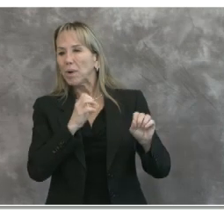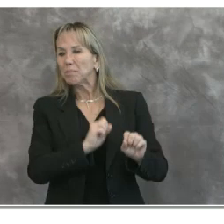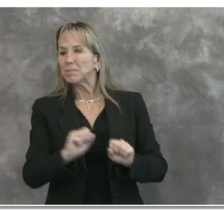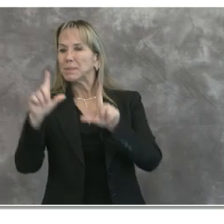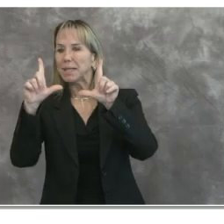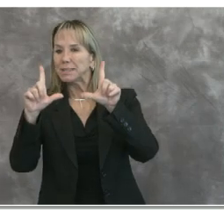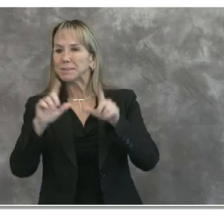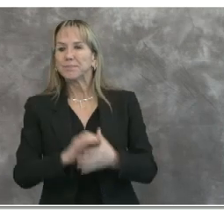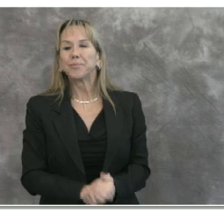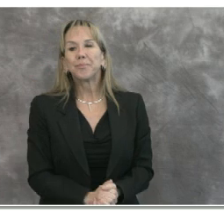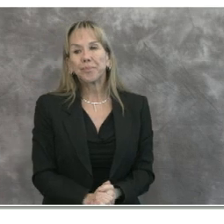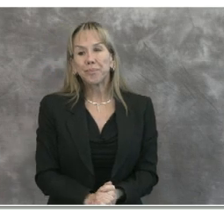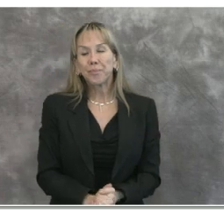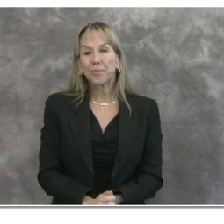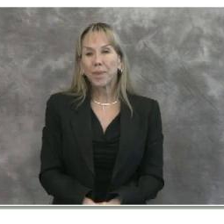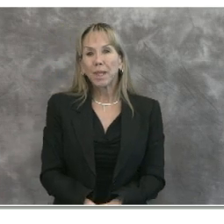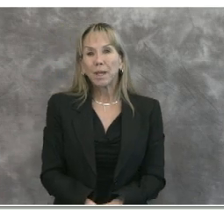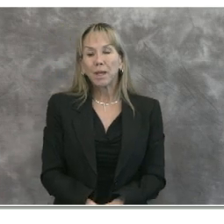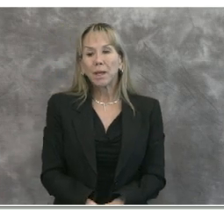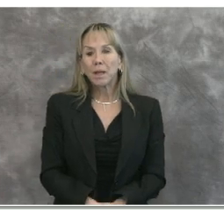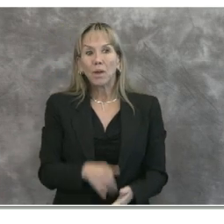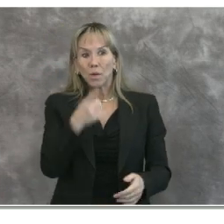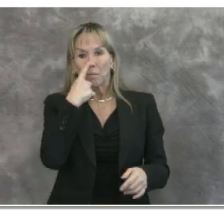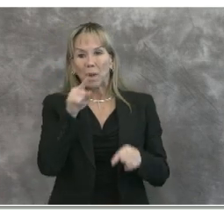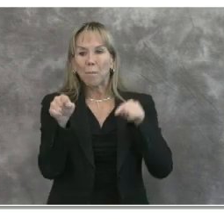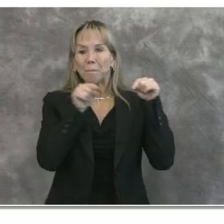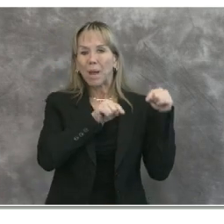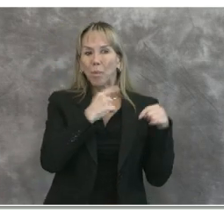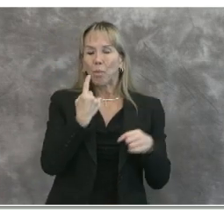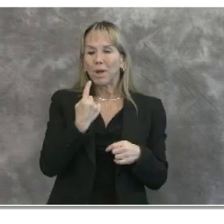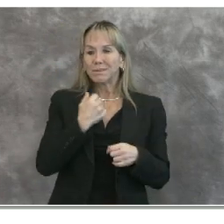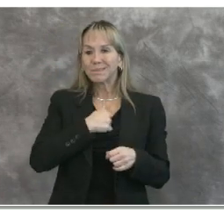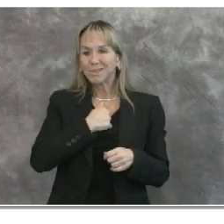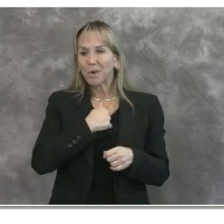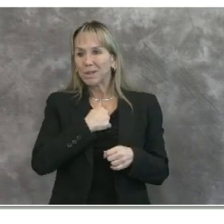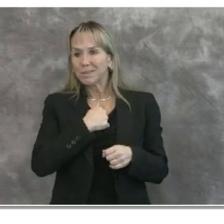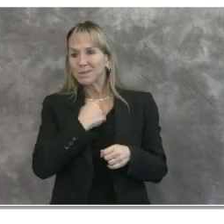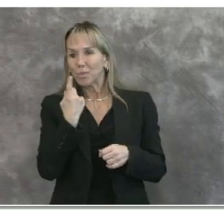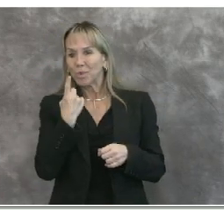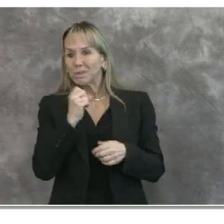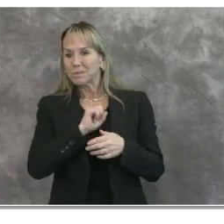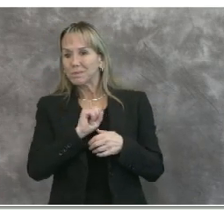will. And actually, if you can go back one, I think we skipped one.